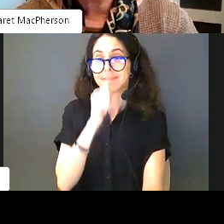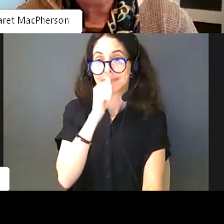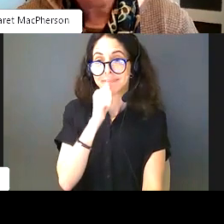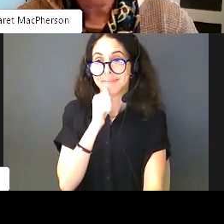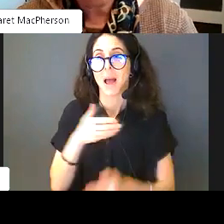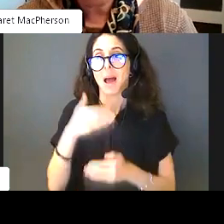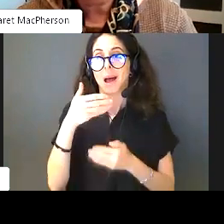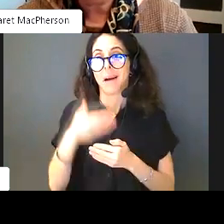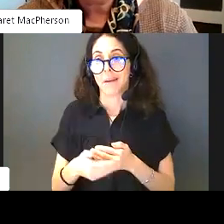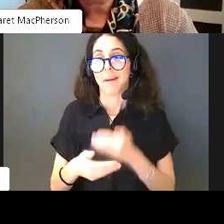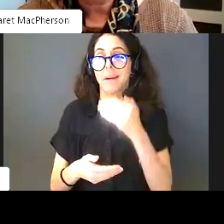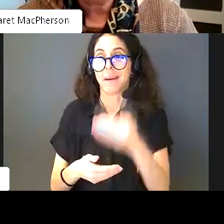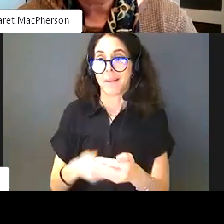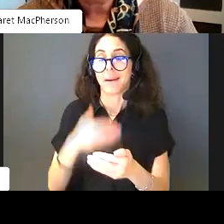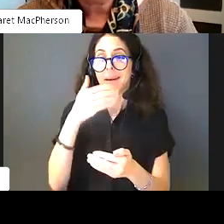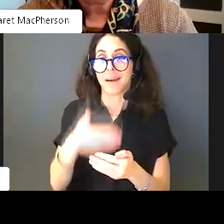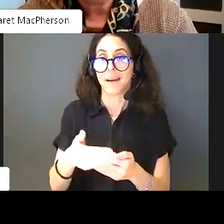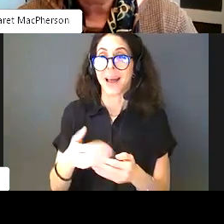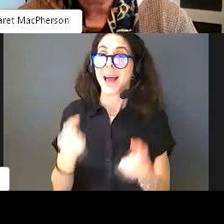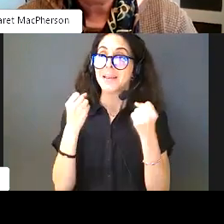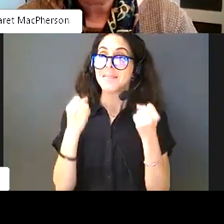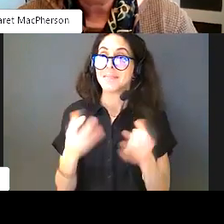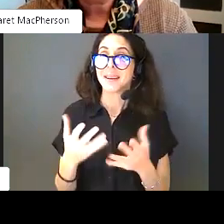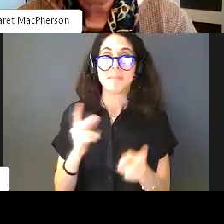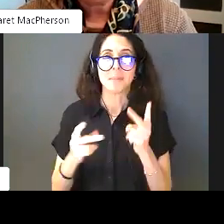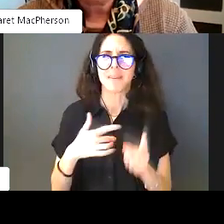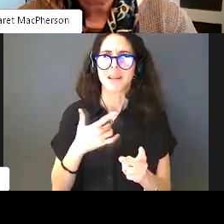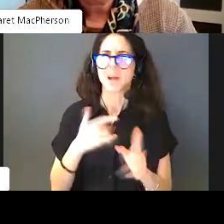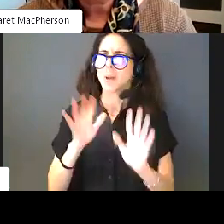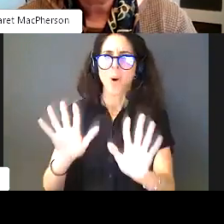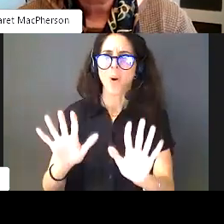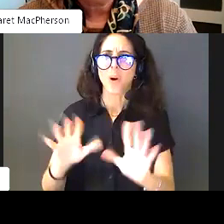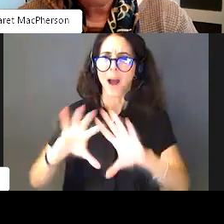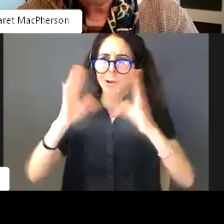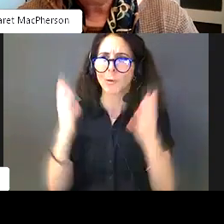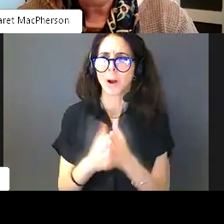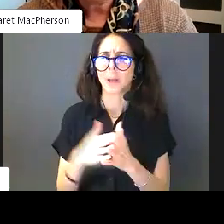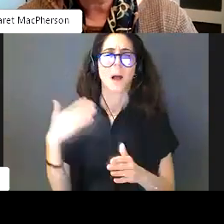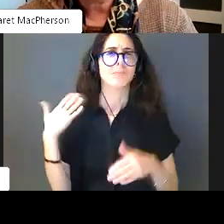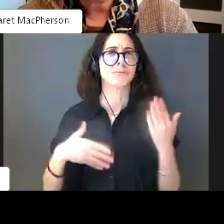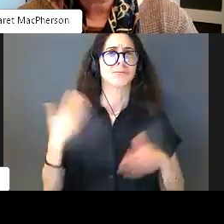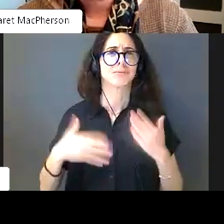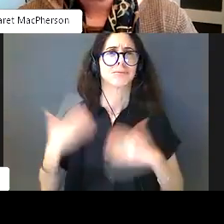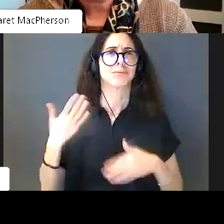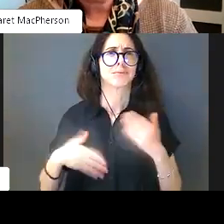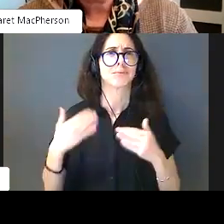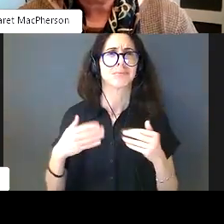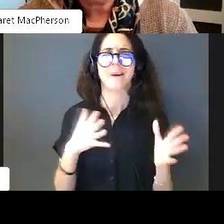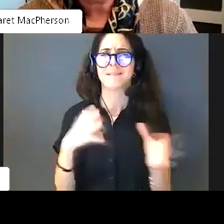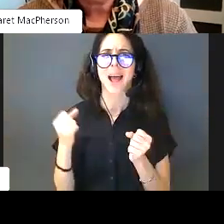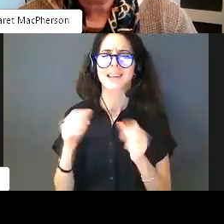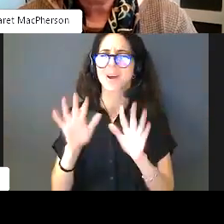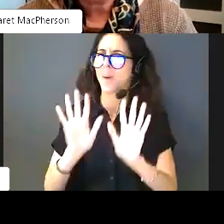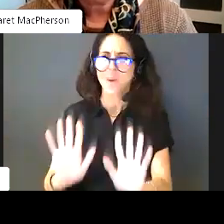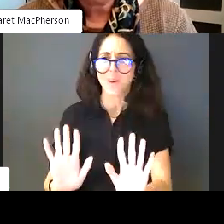is a bit of resistance against a world that is moving so fast and that would have you just not really take the time to